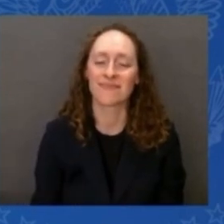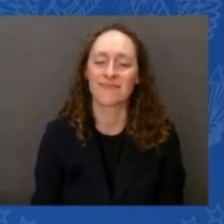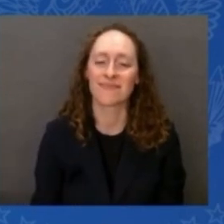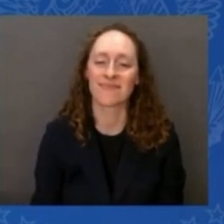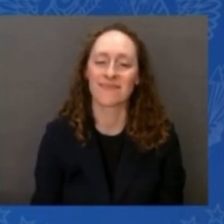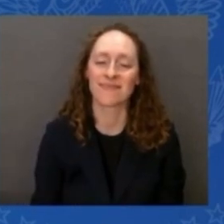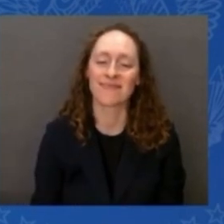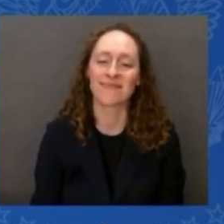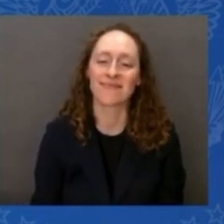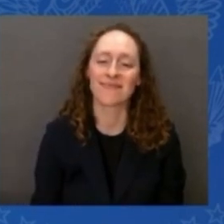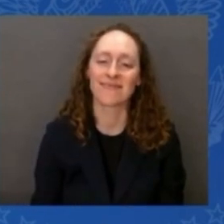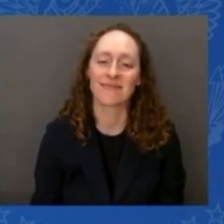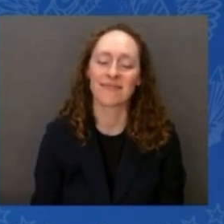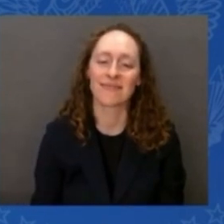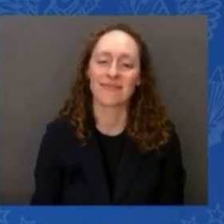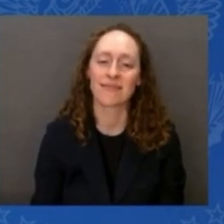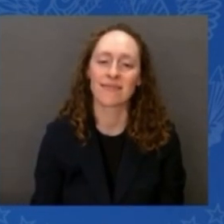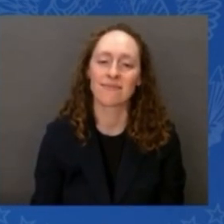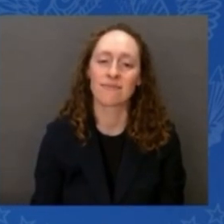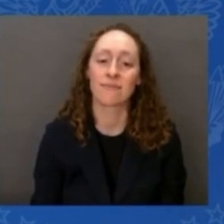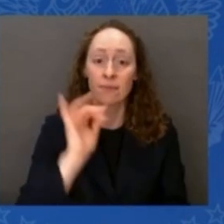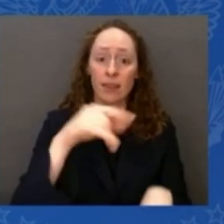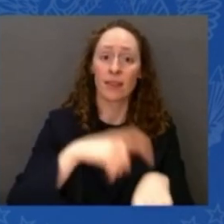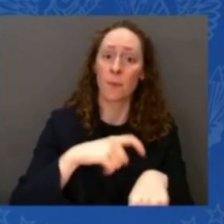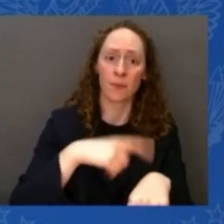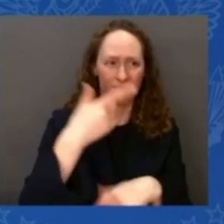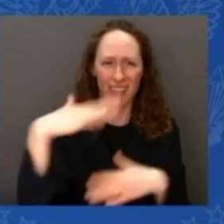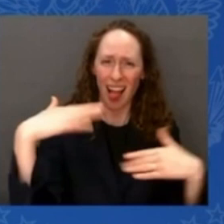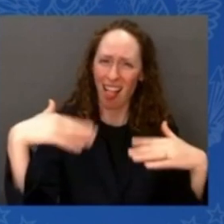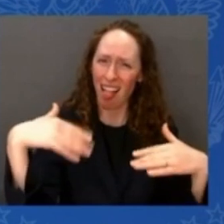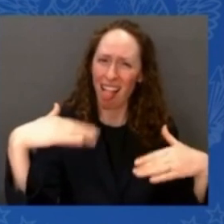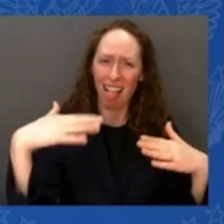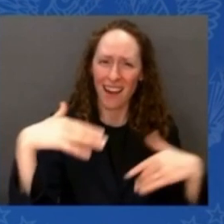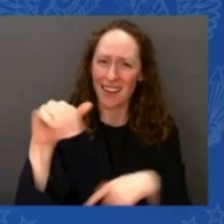private marketplace, filled out the applications, the forms,